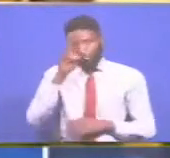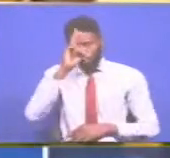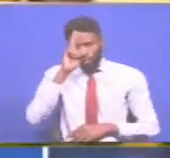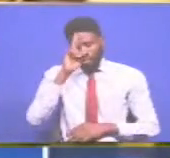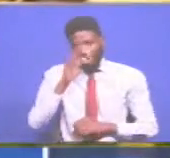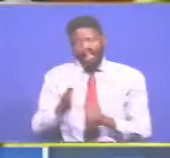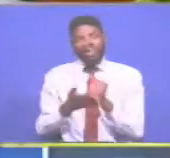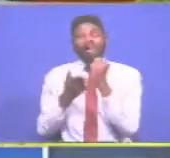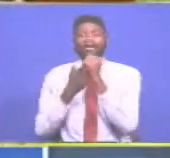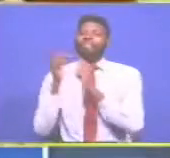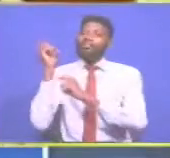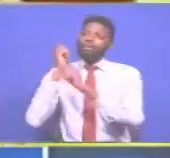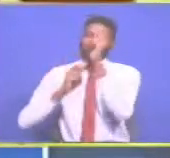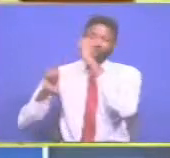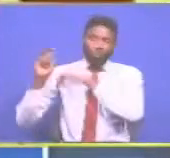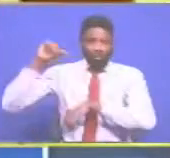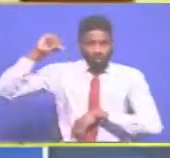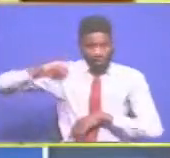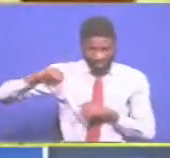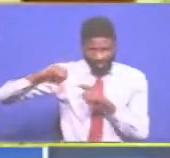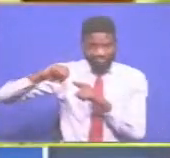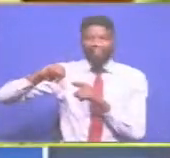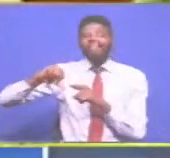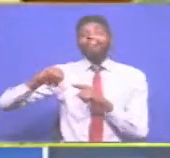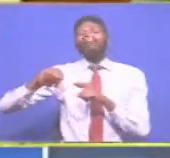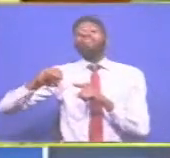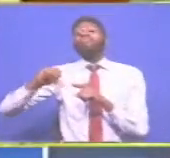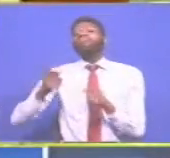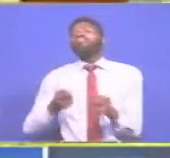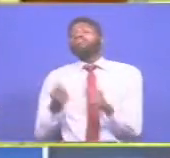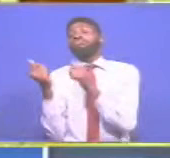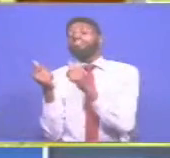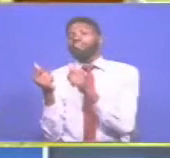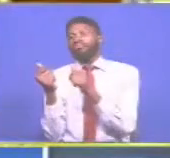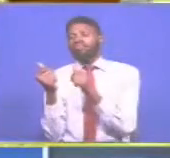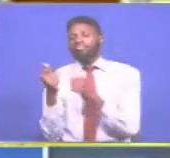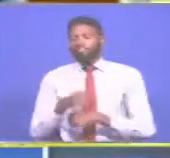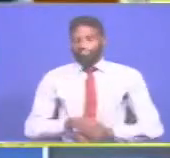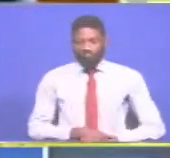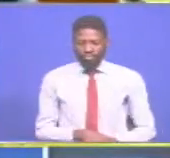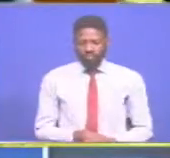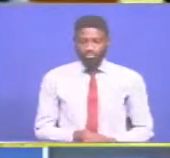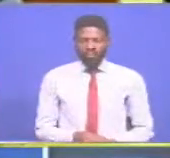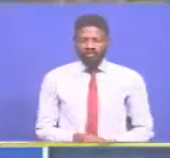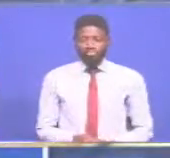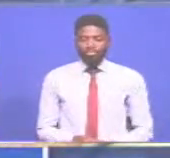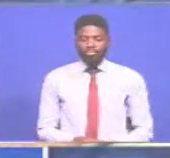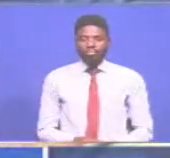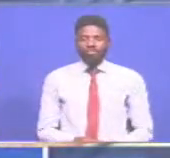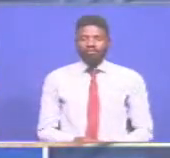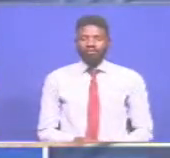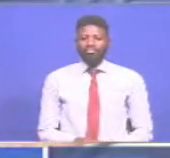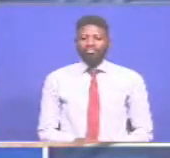cultural practices. Yusuf Farr, Channel 1 News.